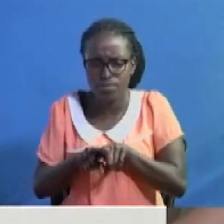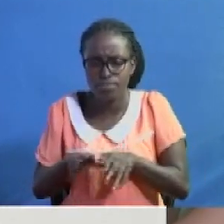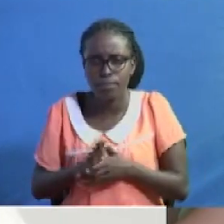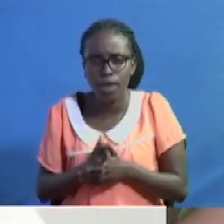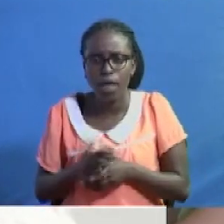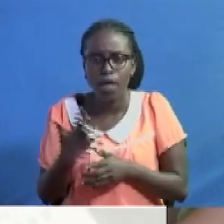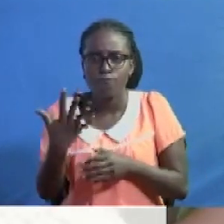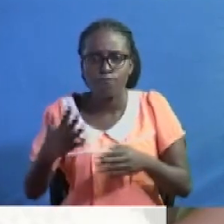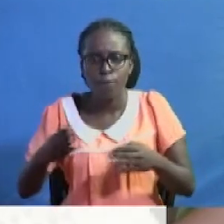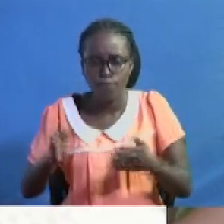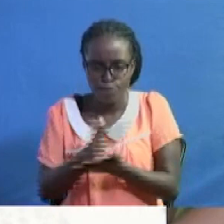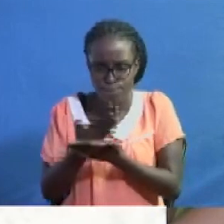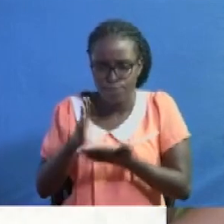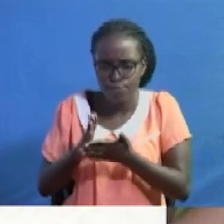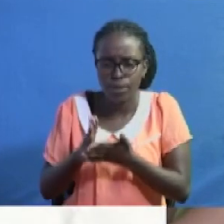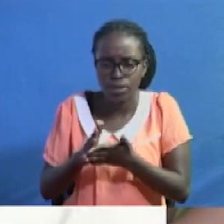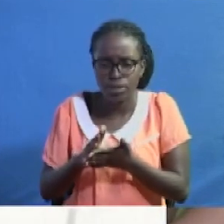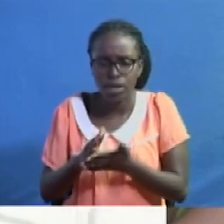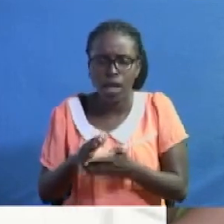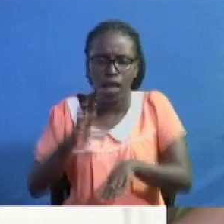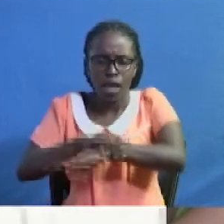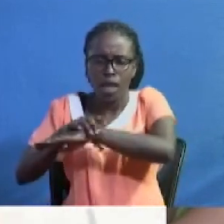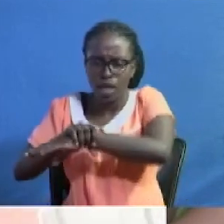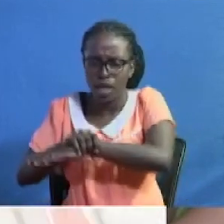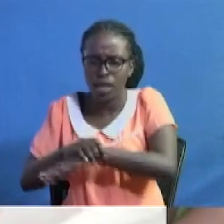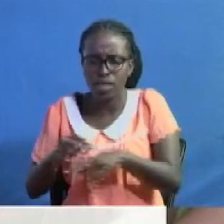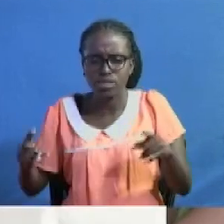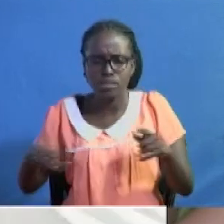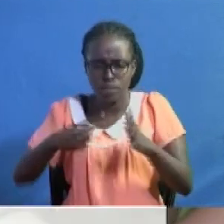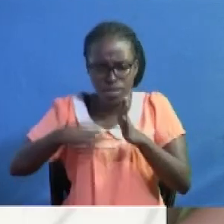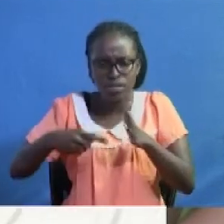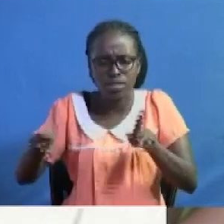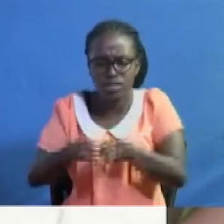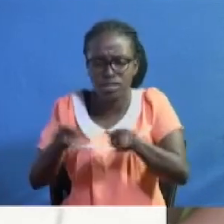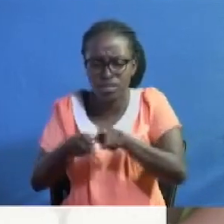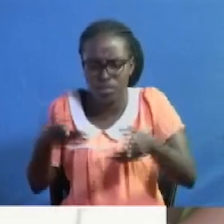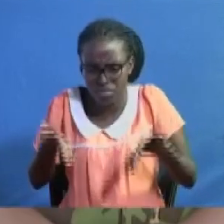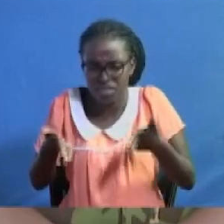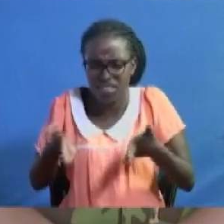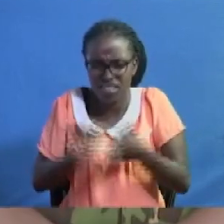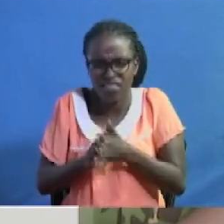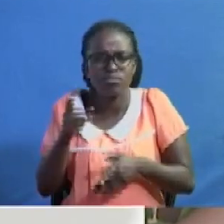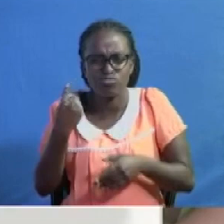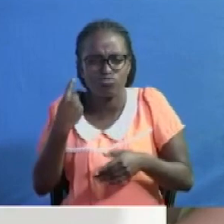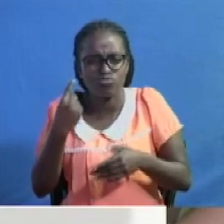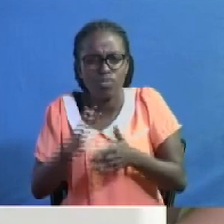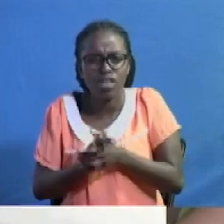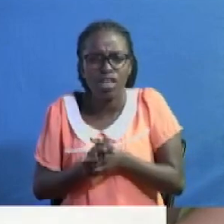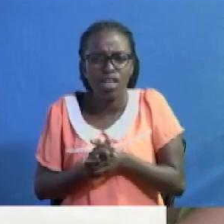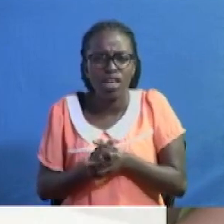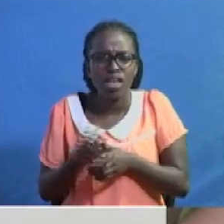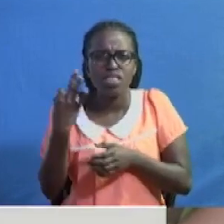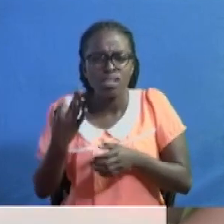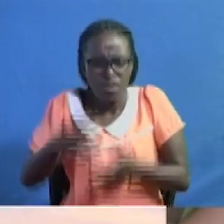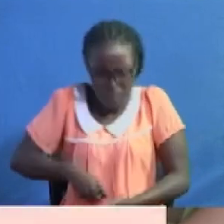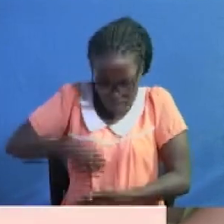were retrieved from the same quarry yesterday. 3 of the bags contained